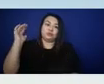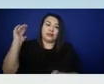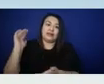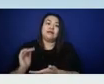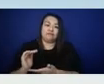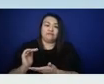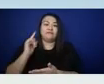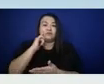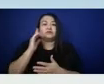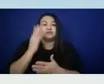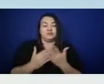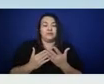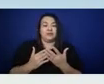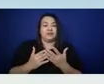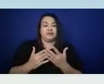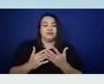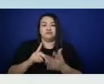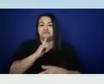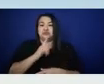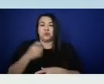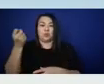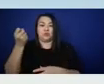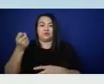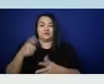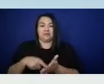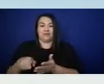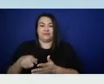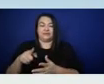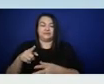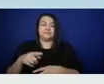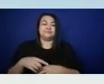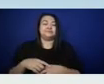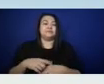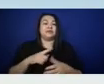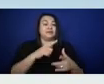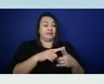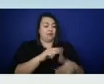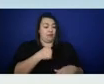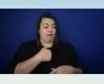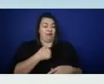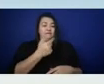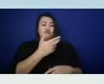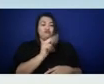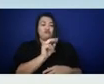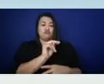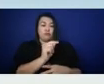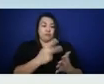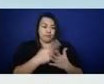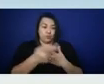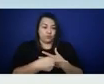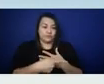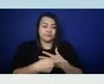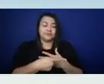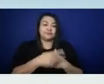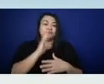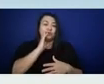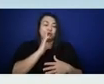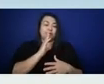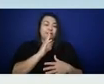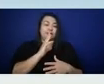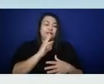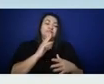postponed until 2022 in terms of any payment that is required on that. So that's a big relief